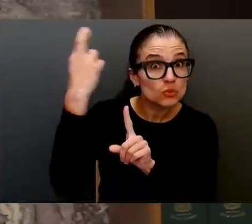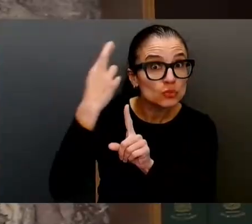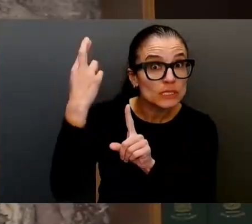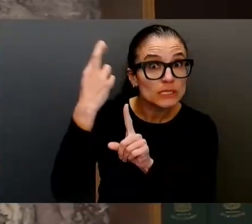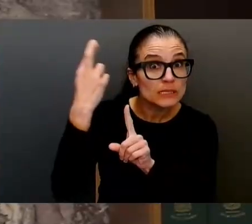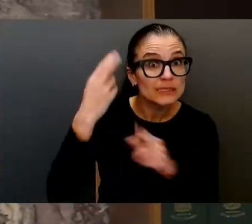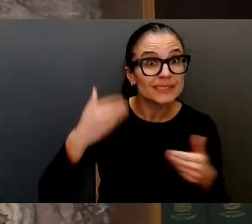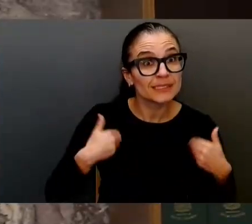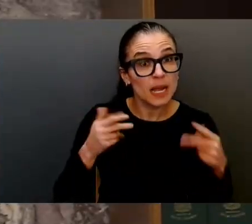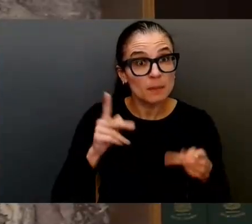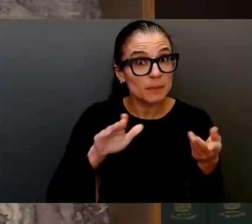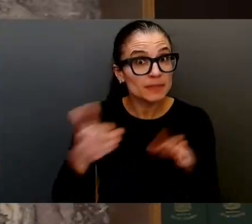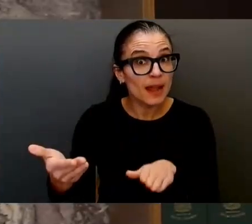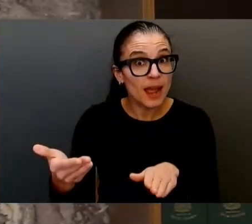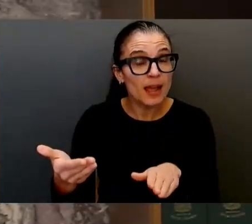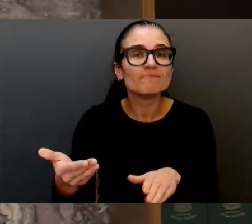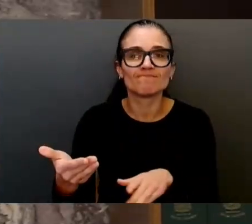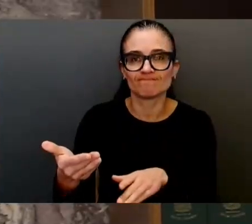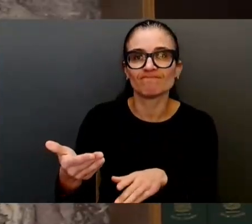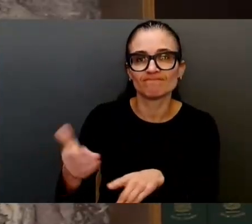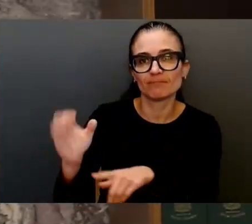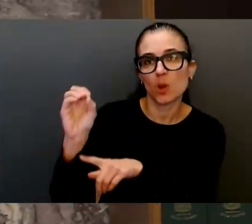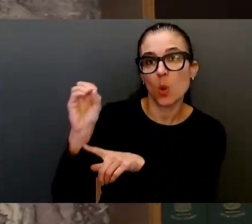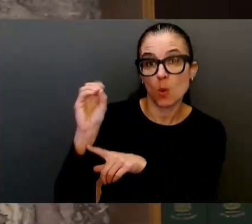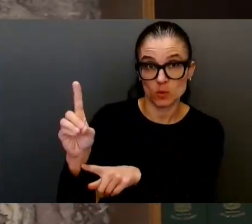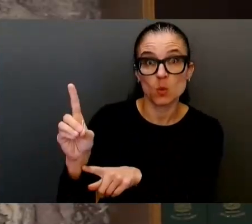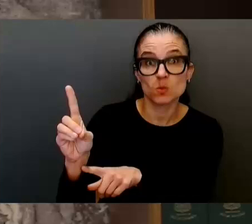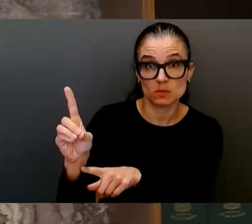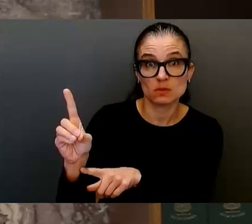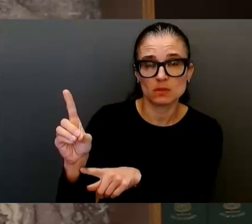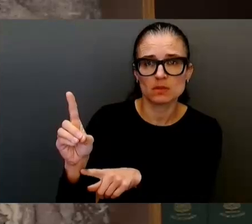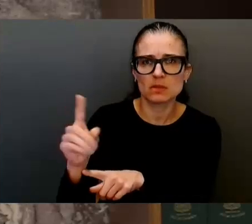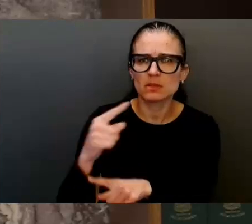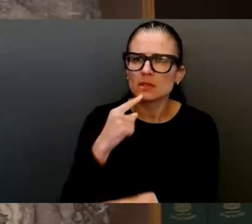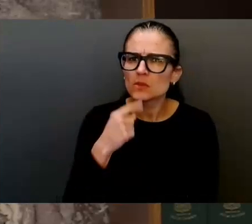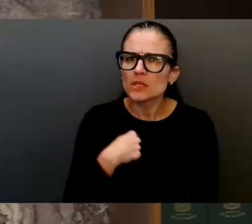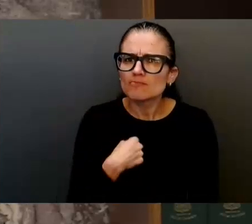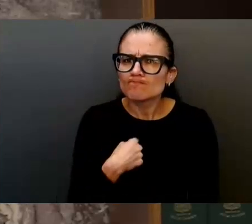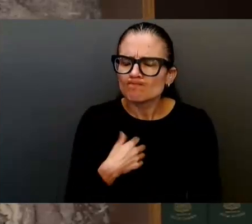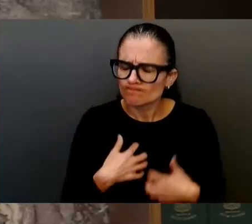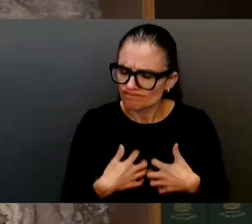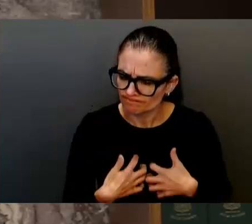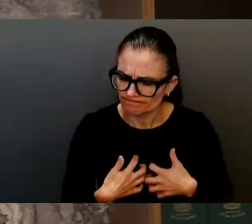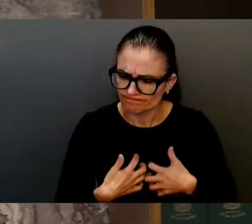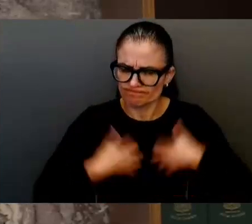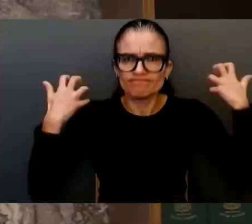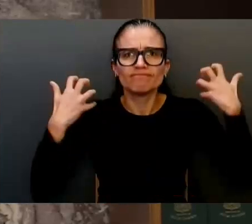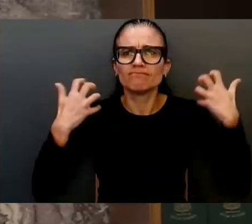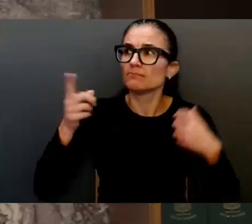I'm beyond angry at the failures of this government to address this issue.